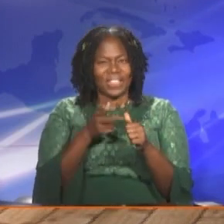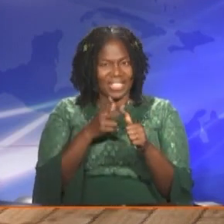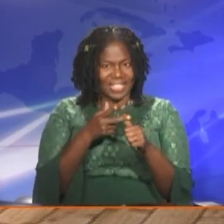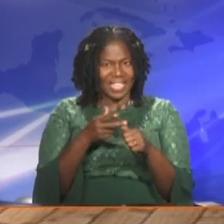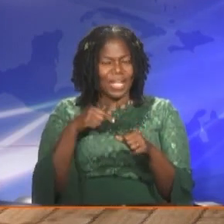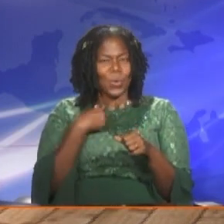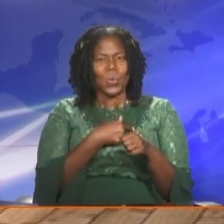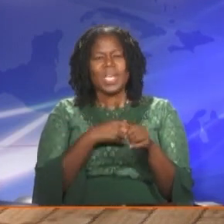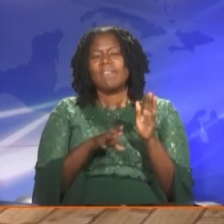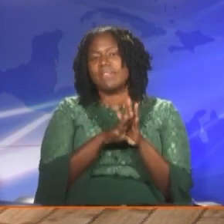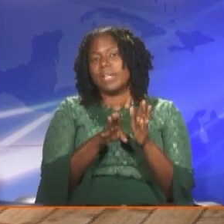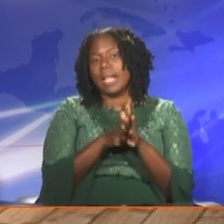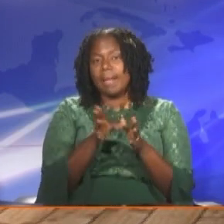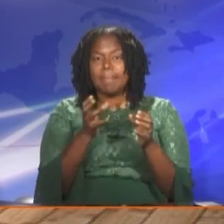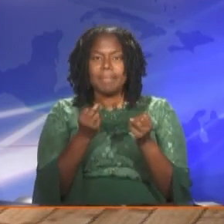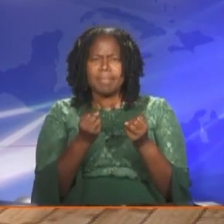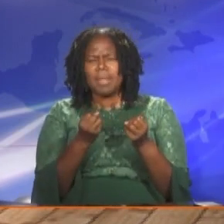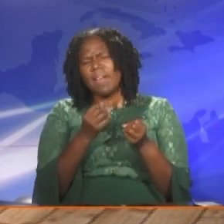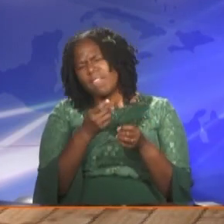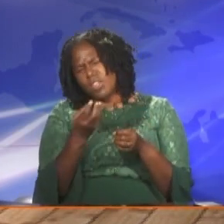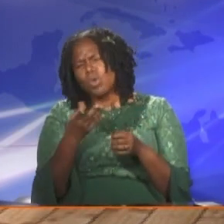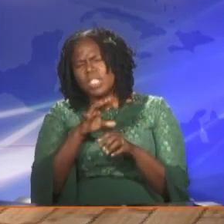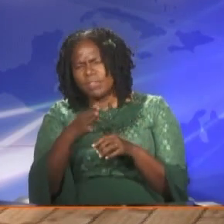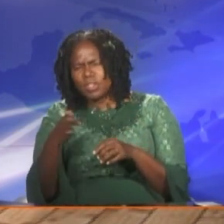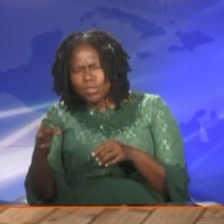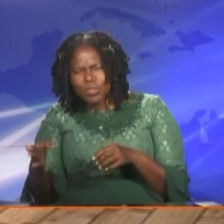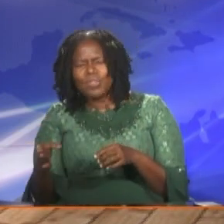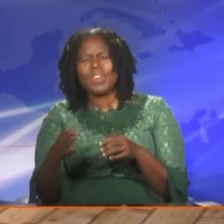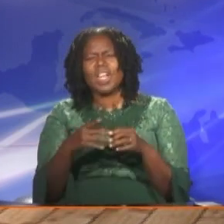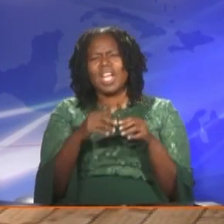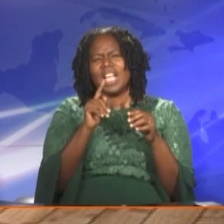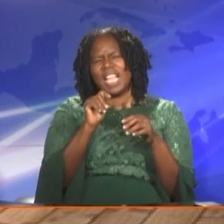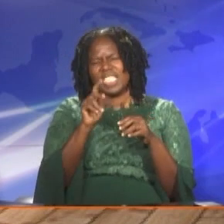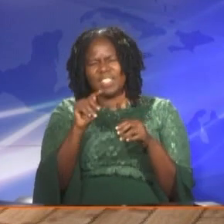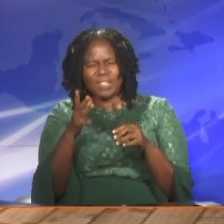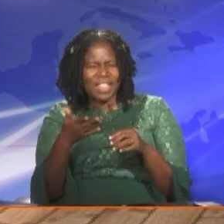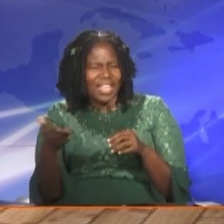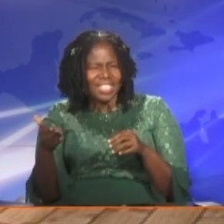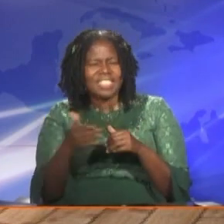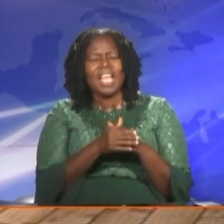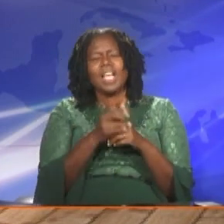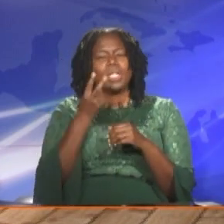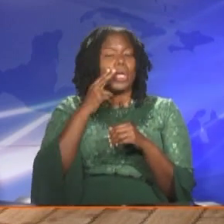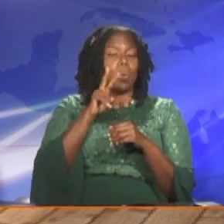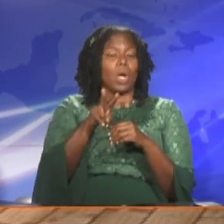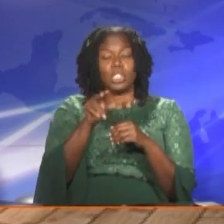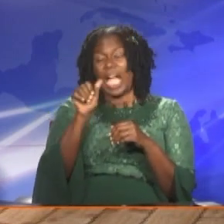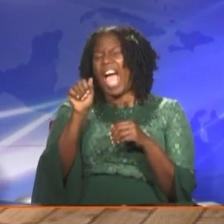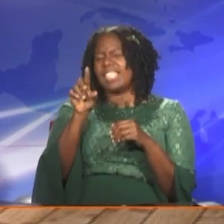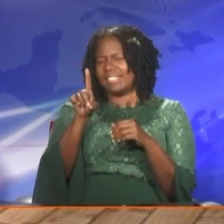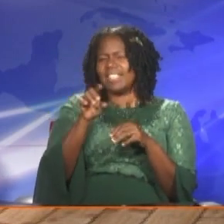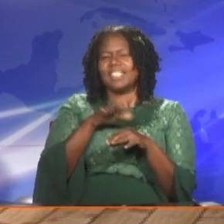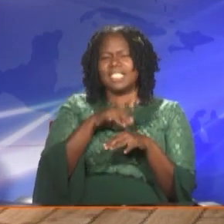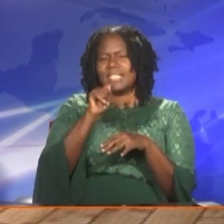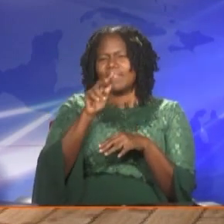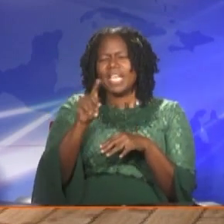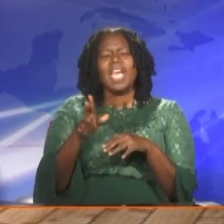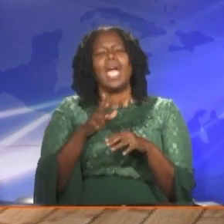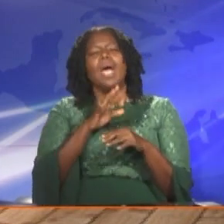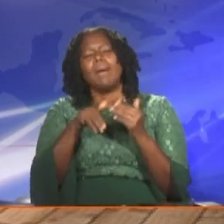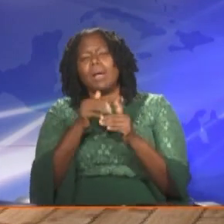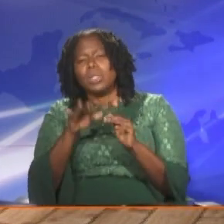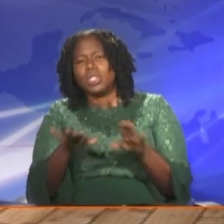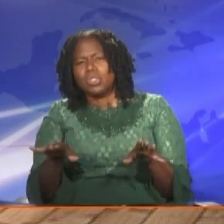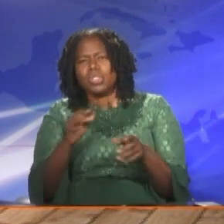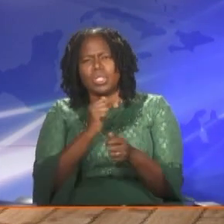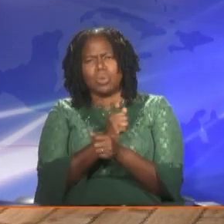number of campaigns to engage children. We had a child labor art competition where we engaged children in depicting their views